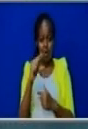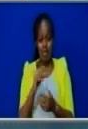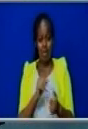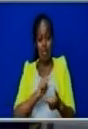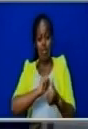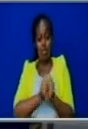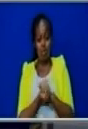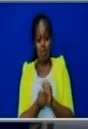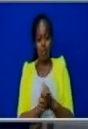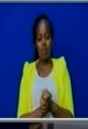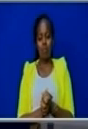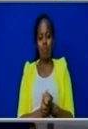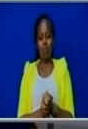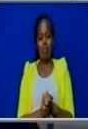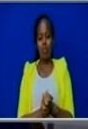versa? In water, no.